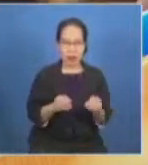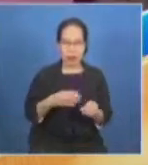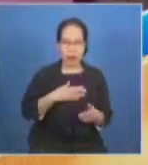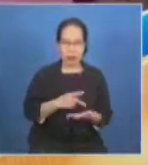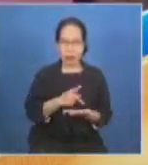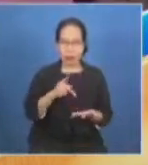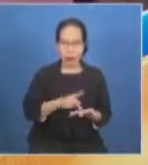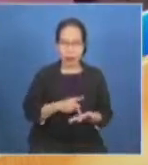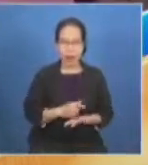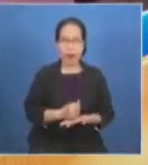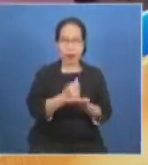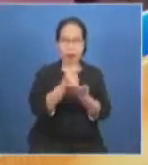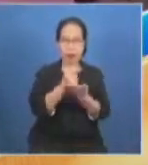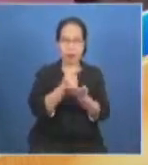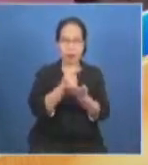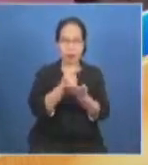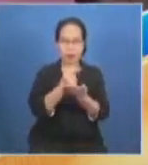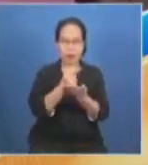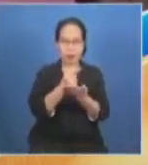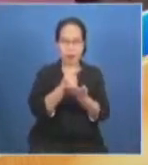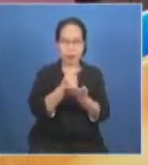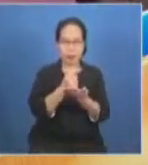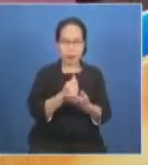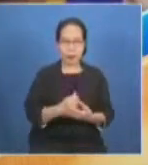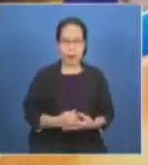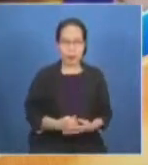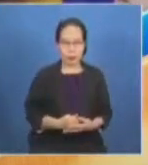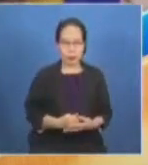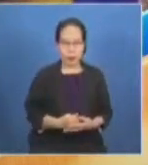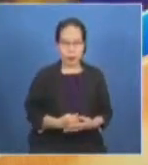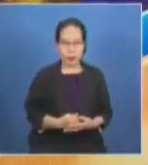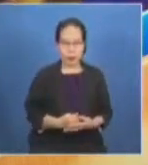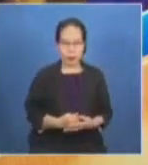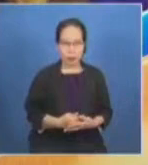whatever his plan is, as long as I do my part to help.